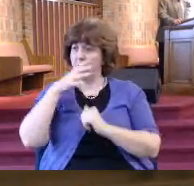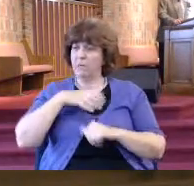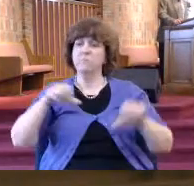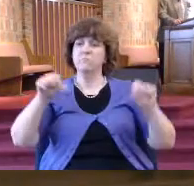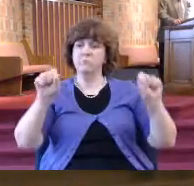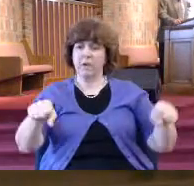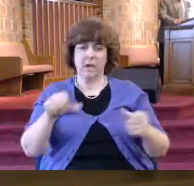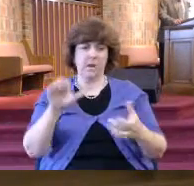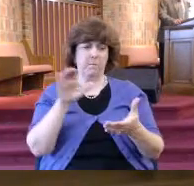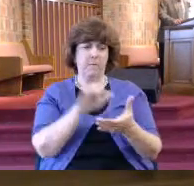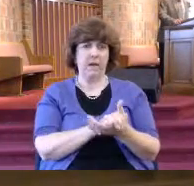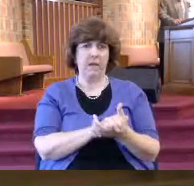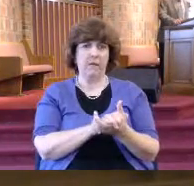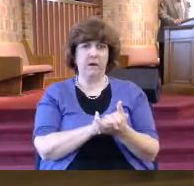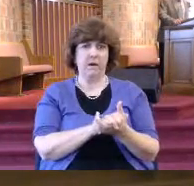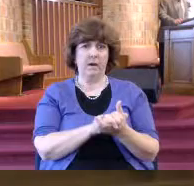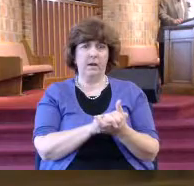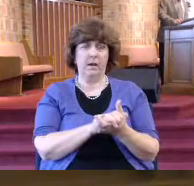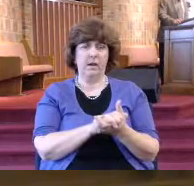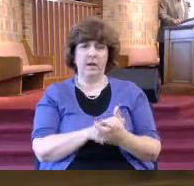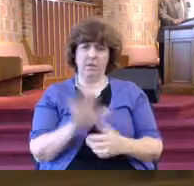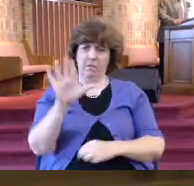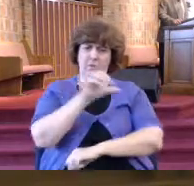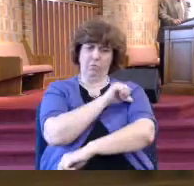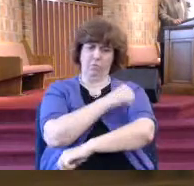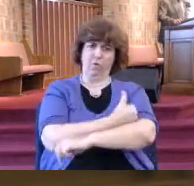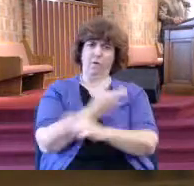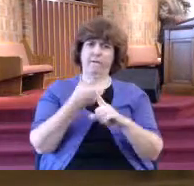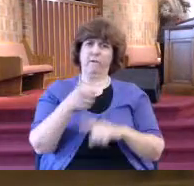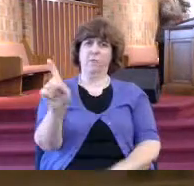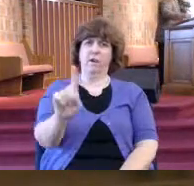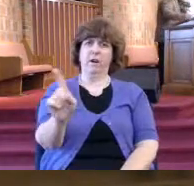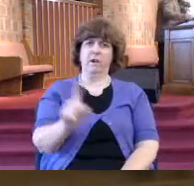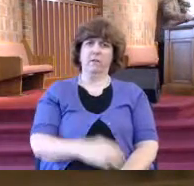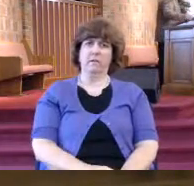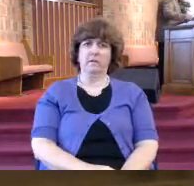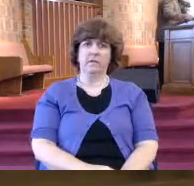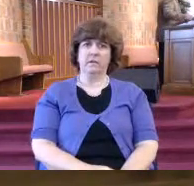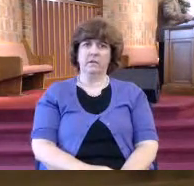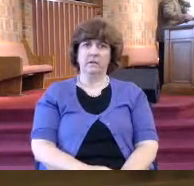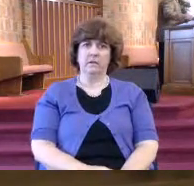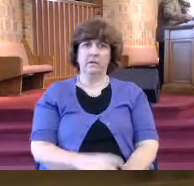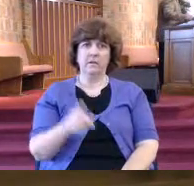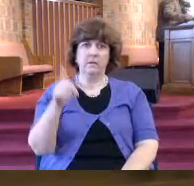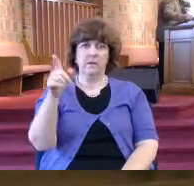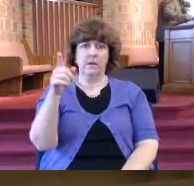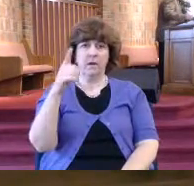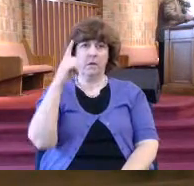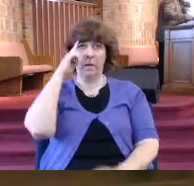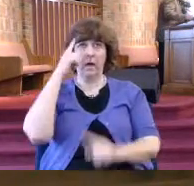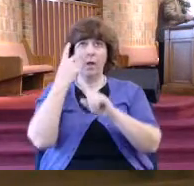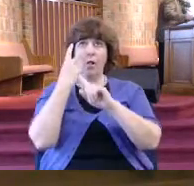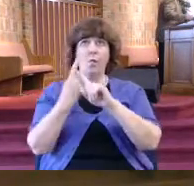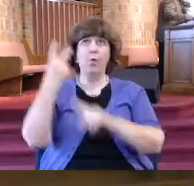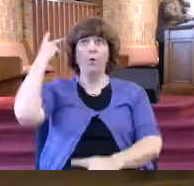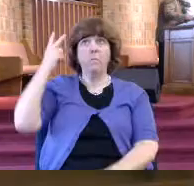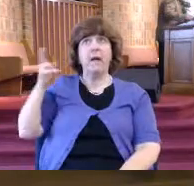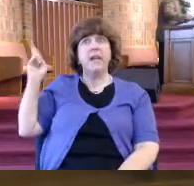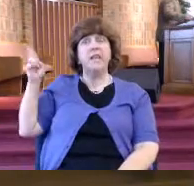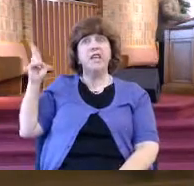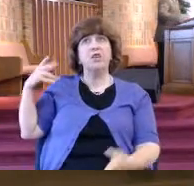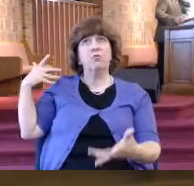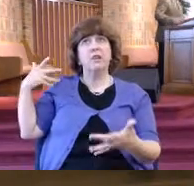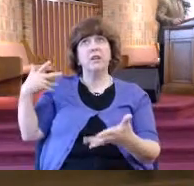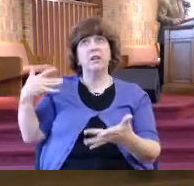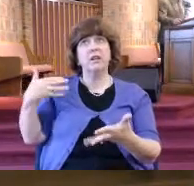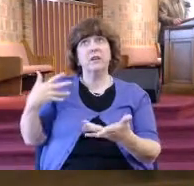To whom did they appeal for their authority? They did not appeal to all of human history for that authority, because